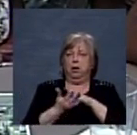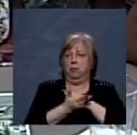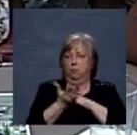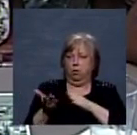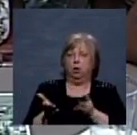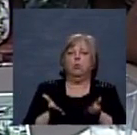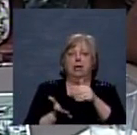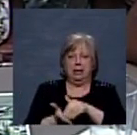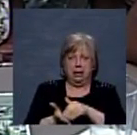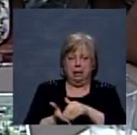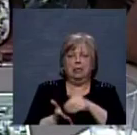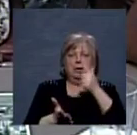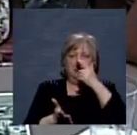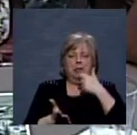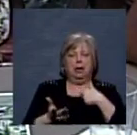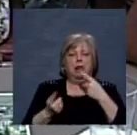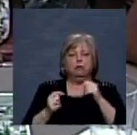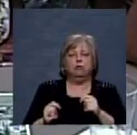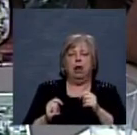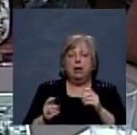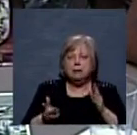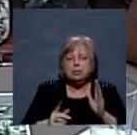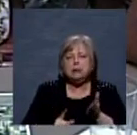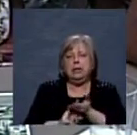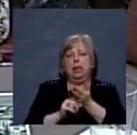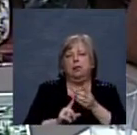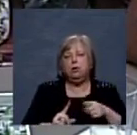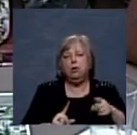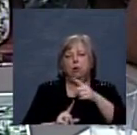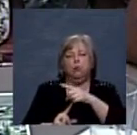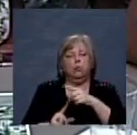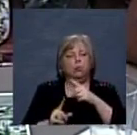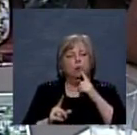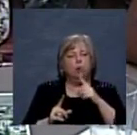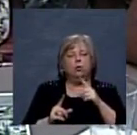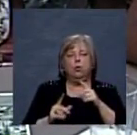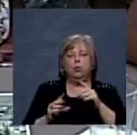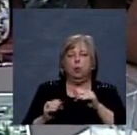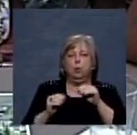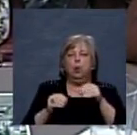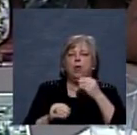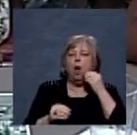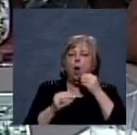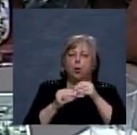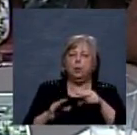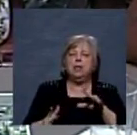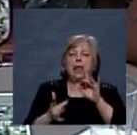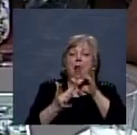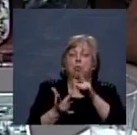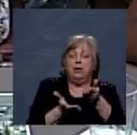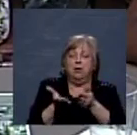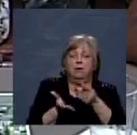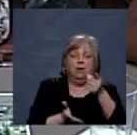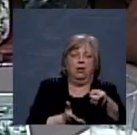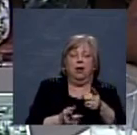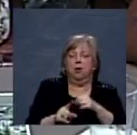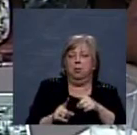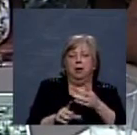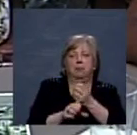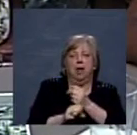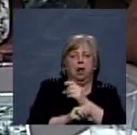again because I've tried to get you all to put the homeless outreach services out there, and I have not gotten any response. I